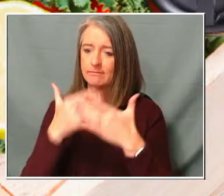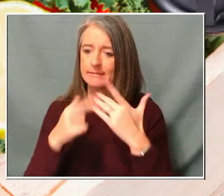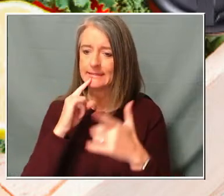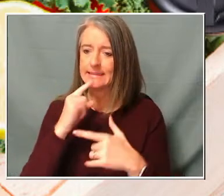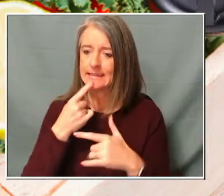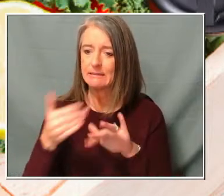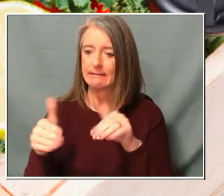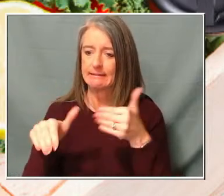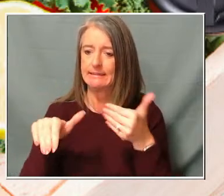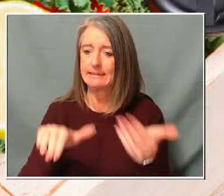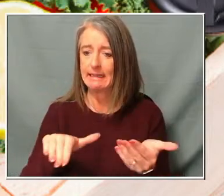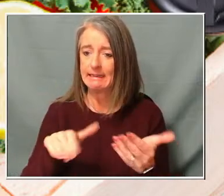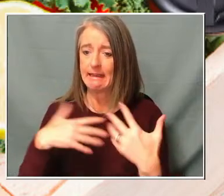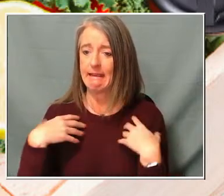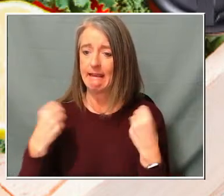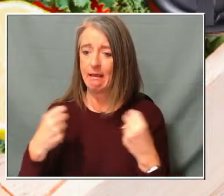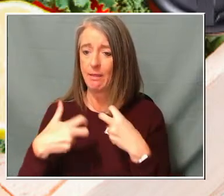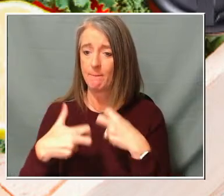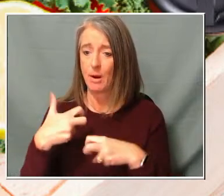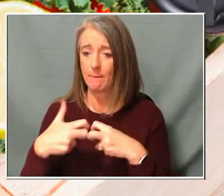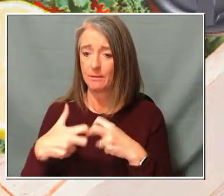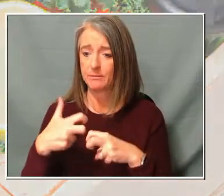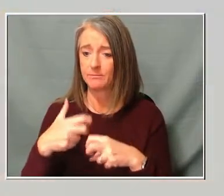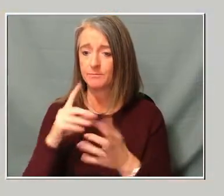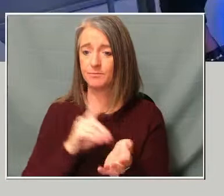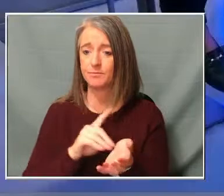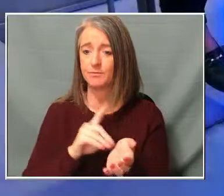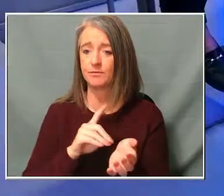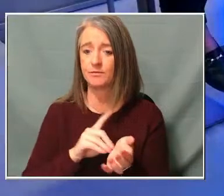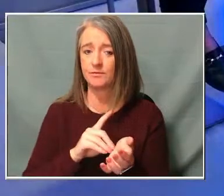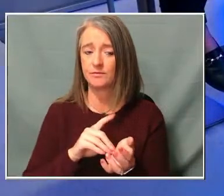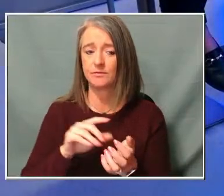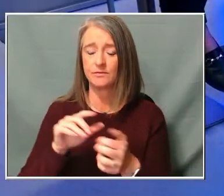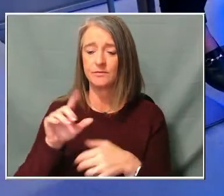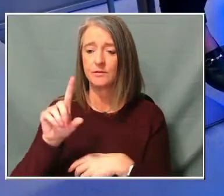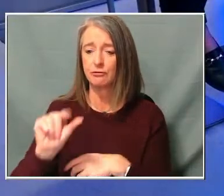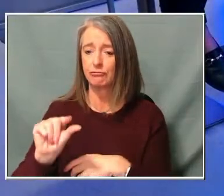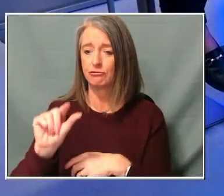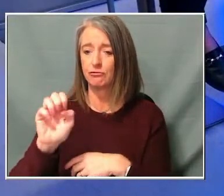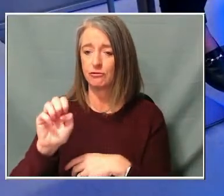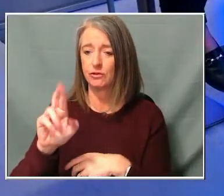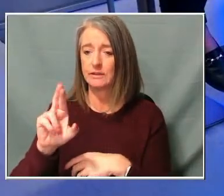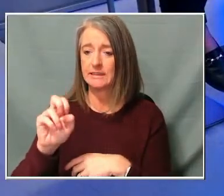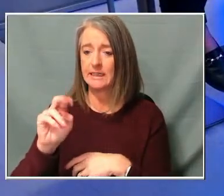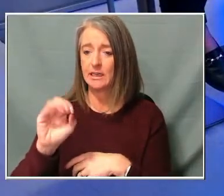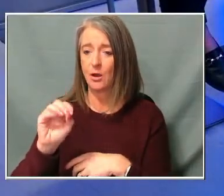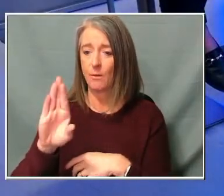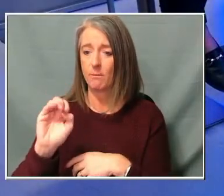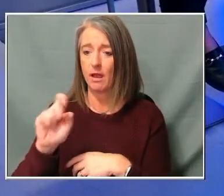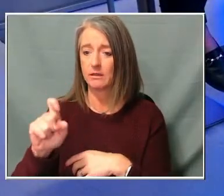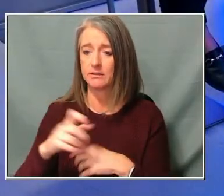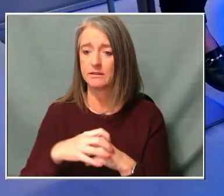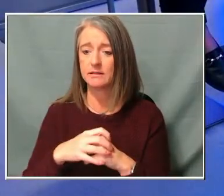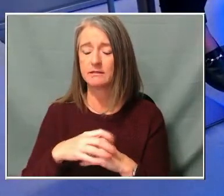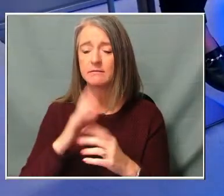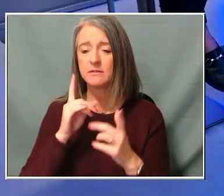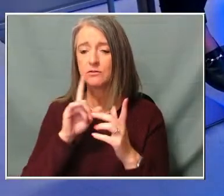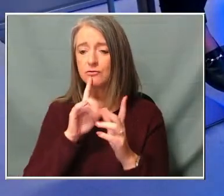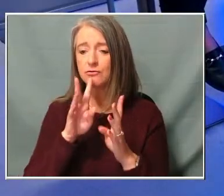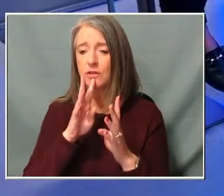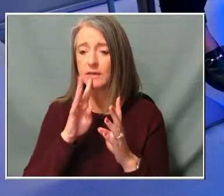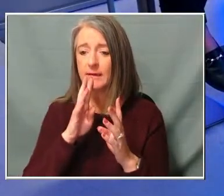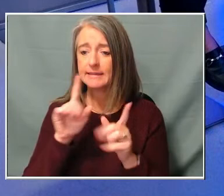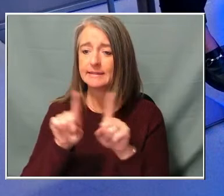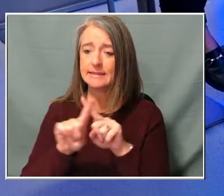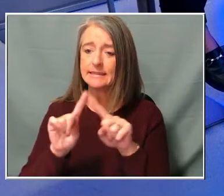deadly health problems. So Dr. Gerdina-Batz, we're talking about specific dieting called intermittent fasting, and we've